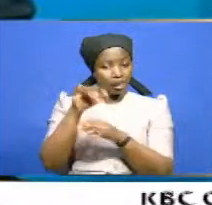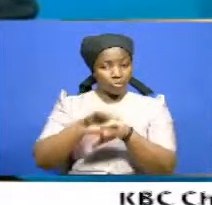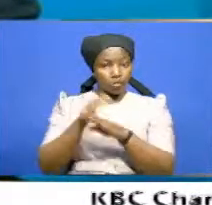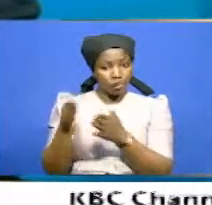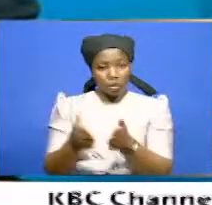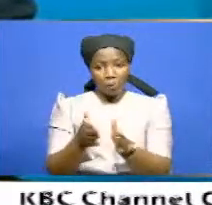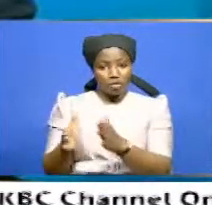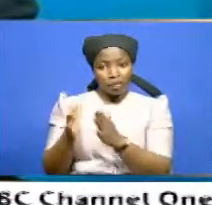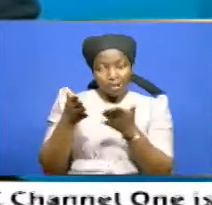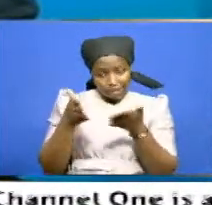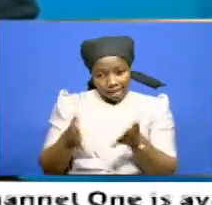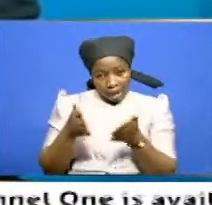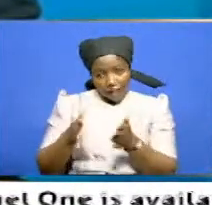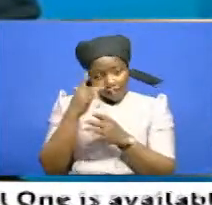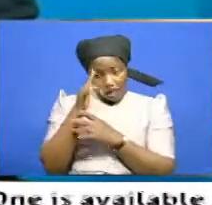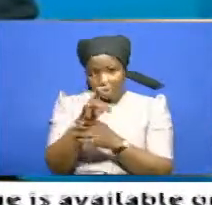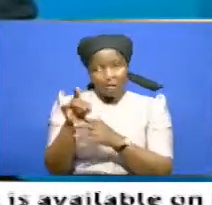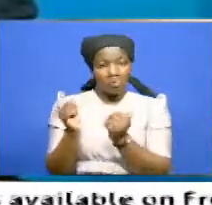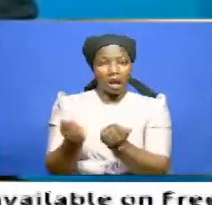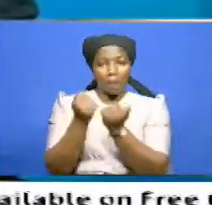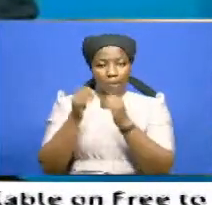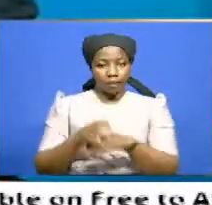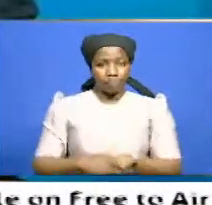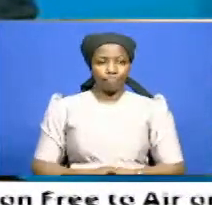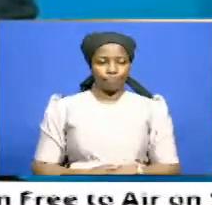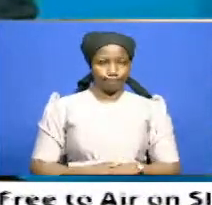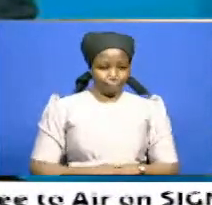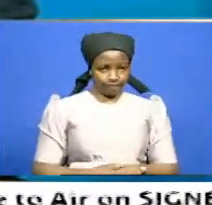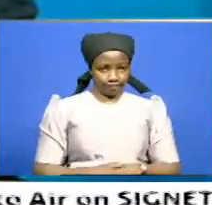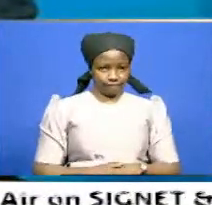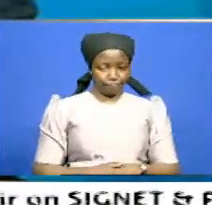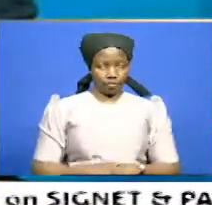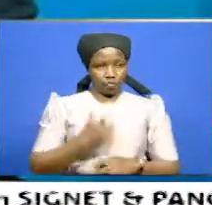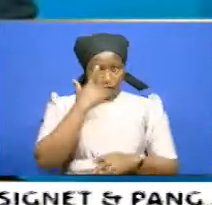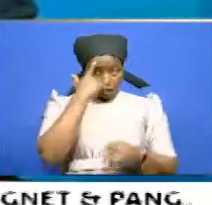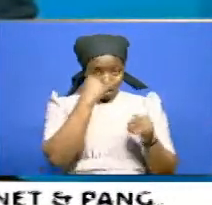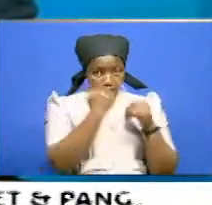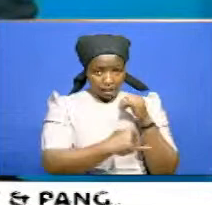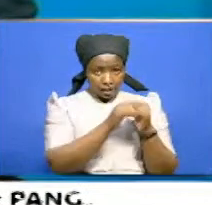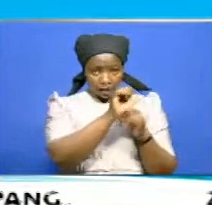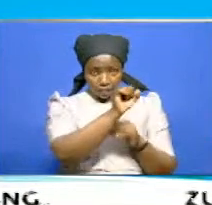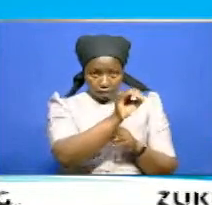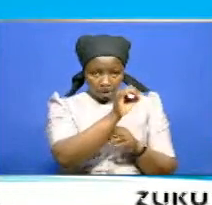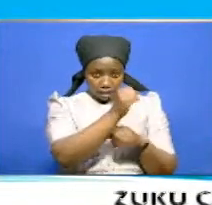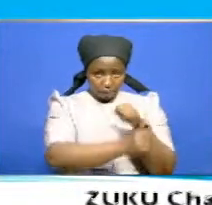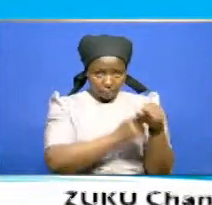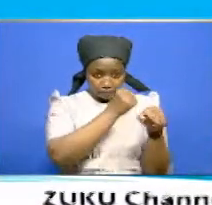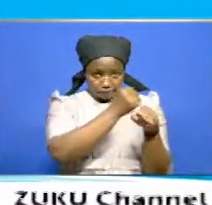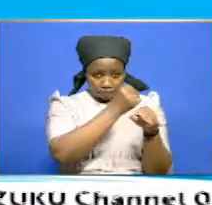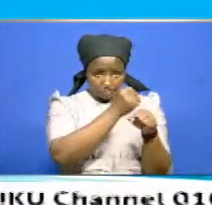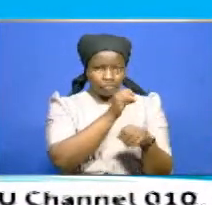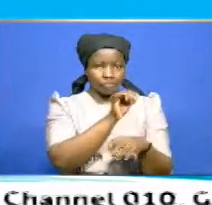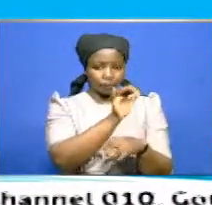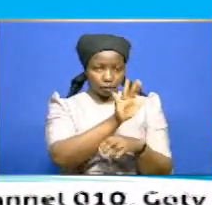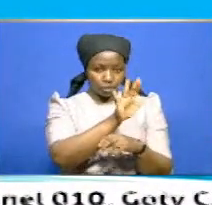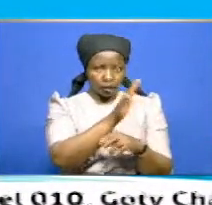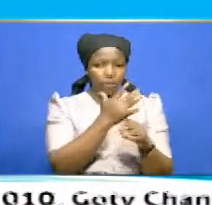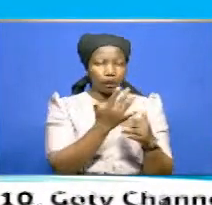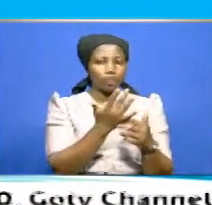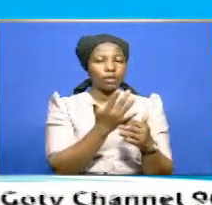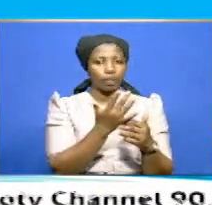such to happen. And I mean, for the last 50 years, of its existence,